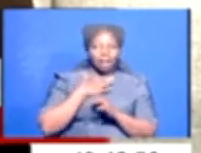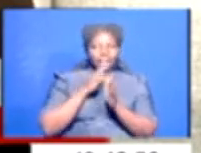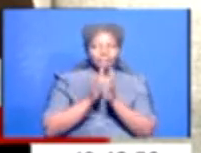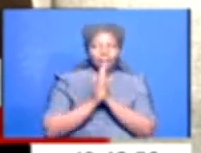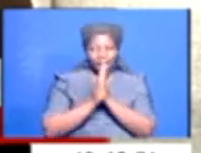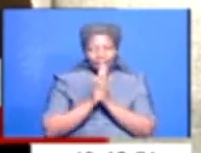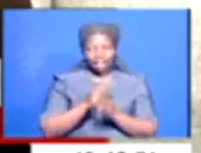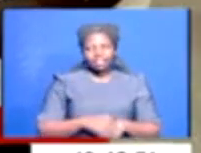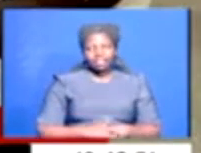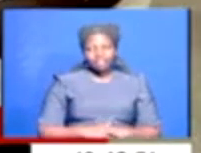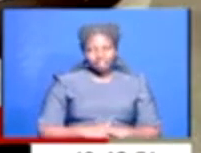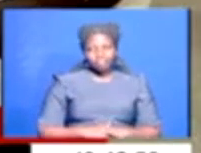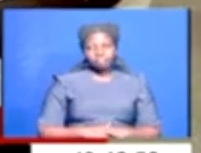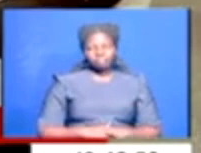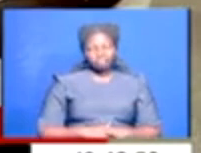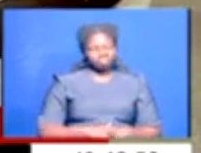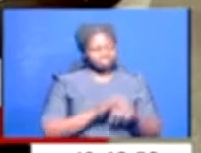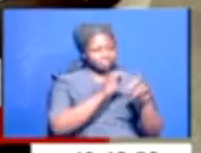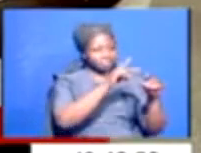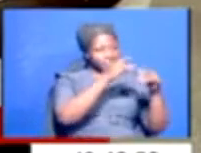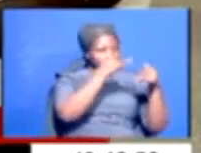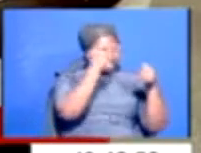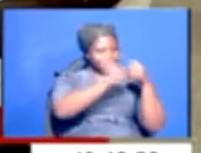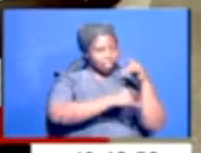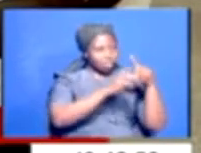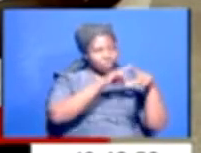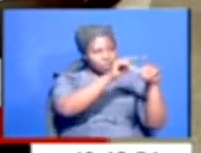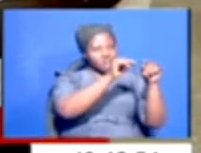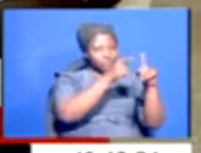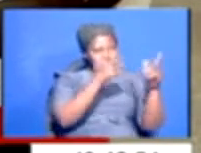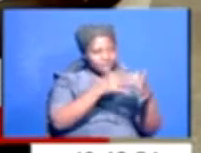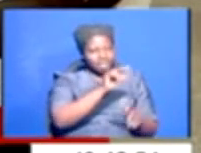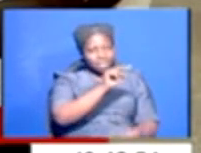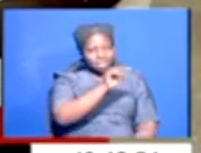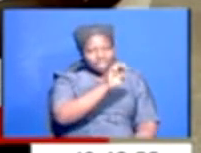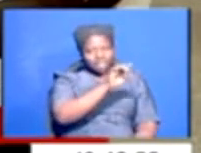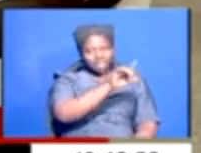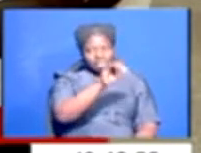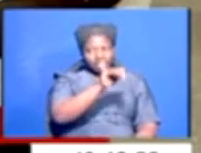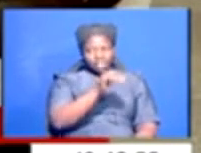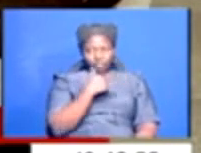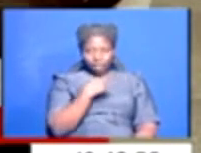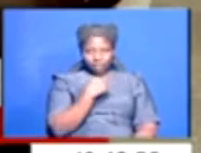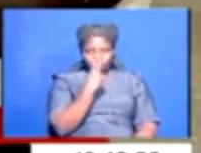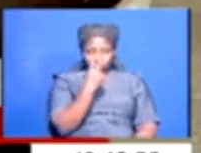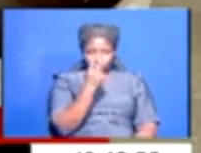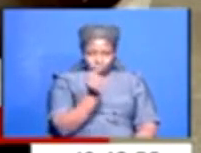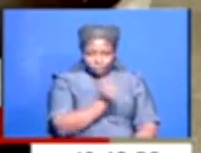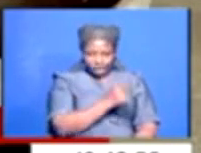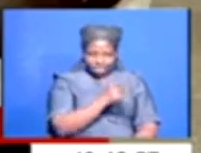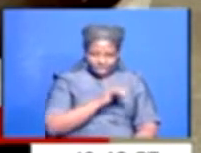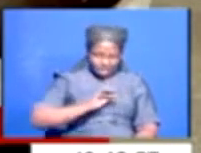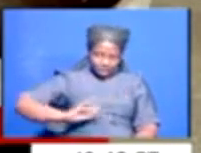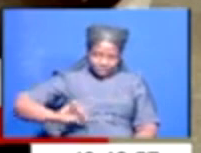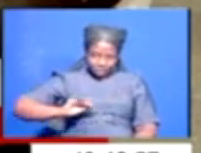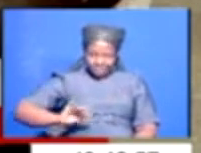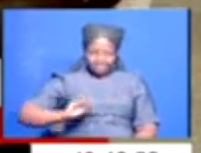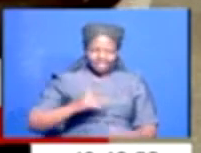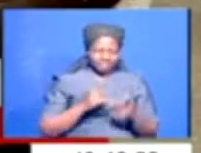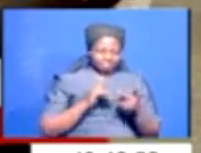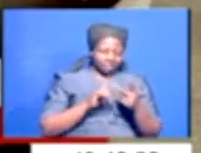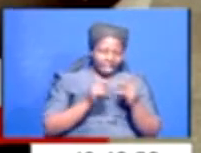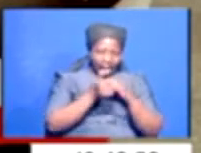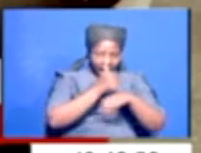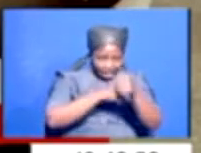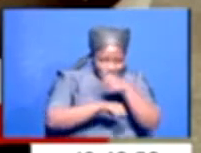Mm-hmm. All right, and the final word is going to come from Nelly Steele. There is 2 months to the Commonwealth Games, and there are also activities. What are your